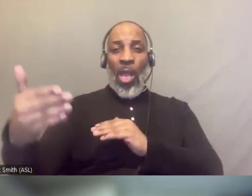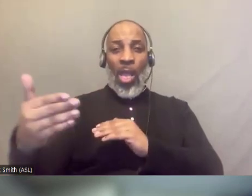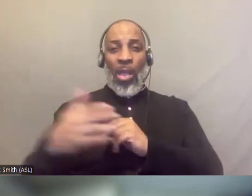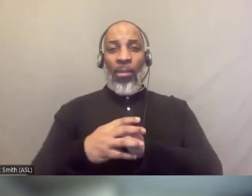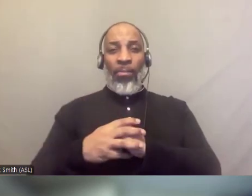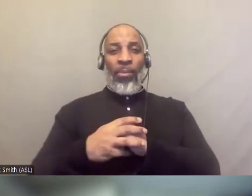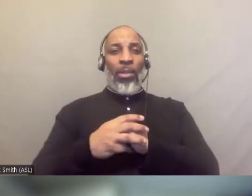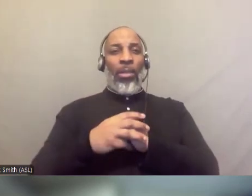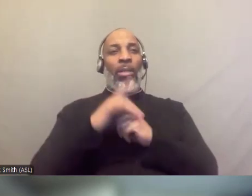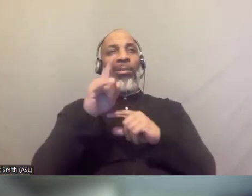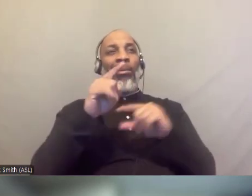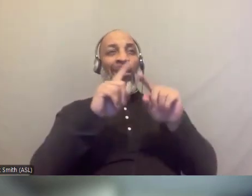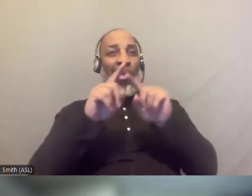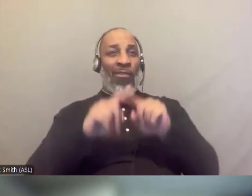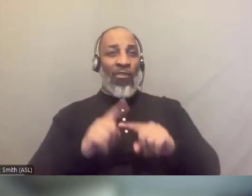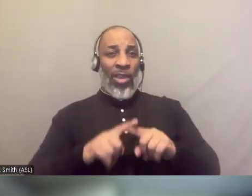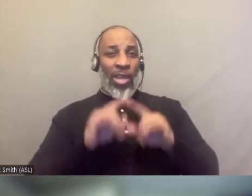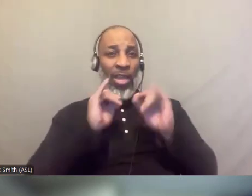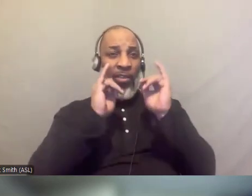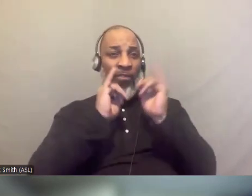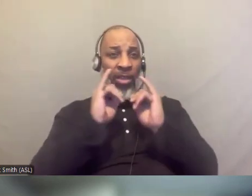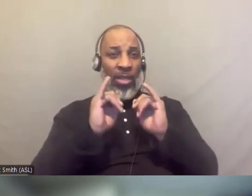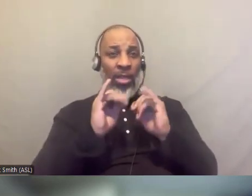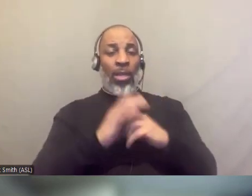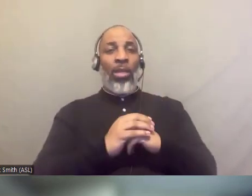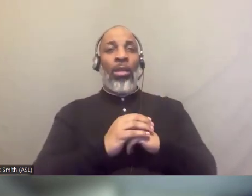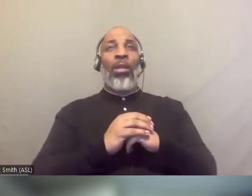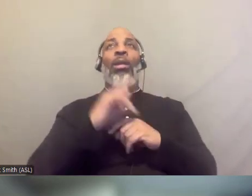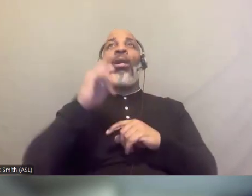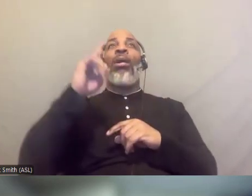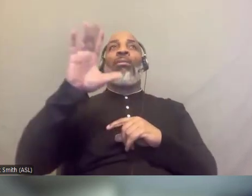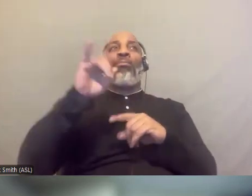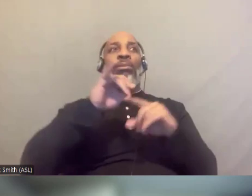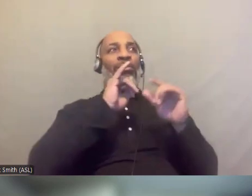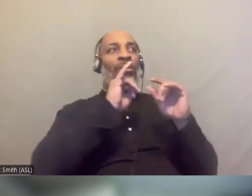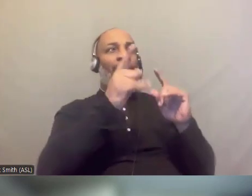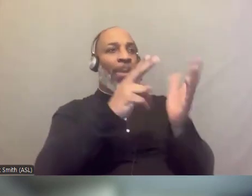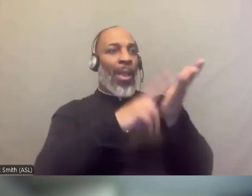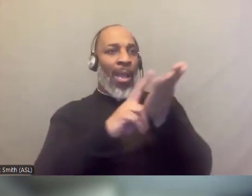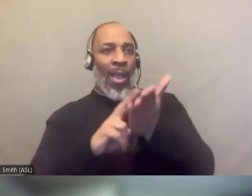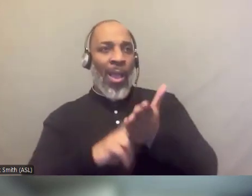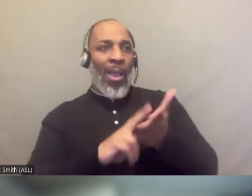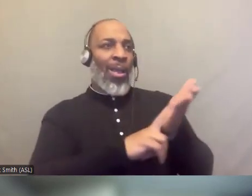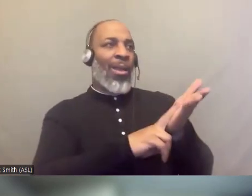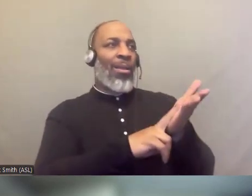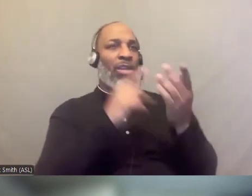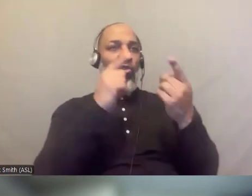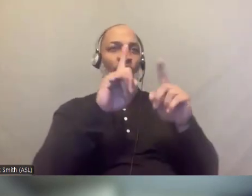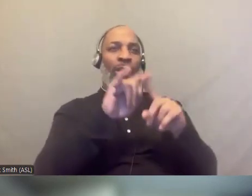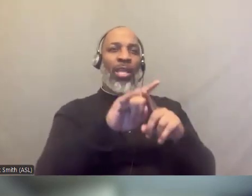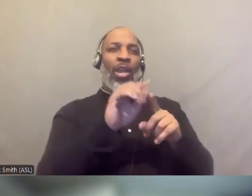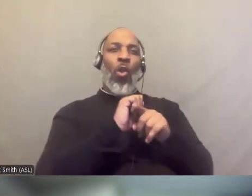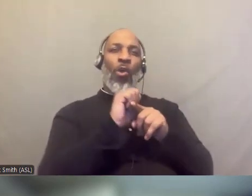of interviews, and then they come in for orientation, and they probably might sign some document during that